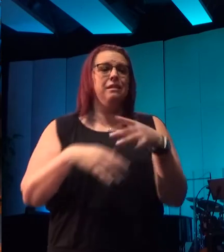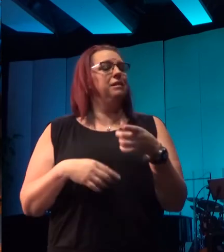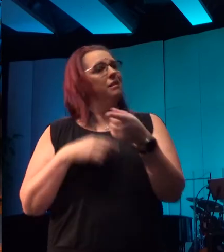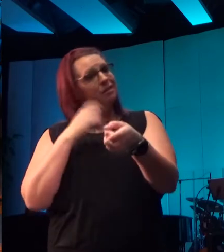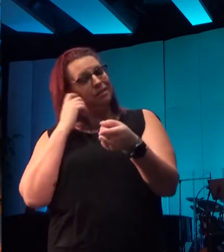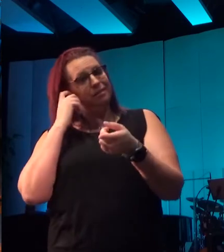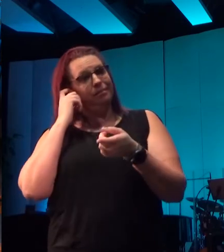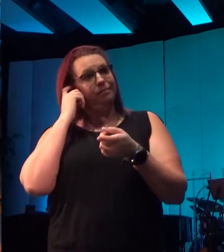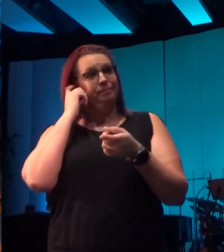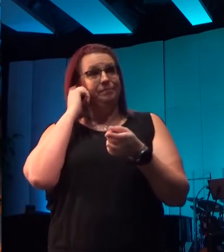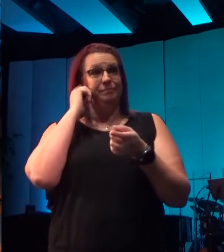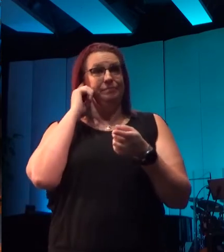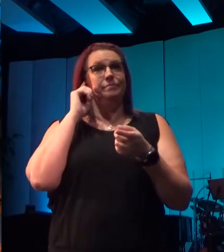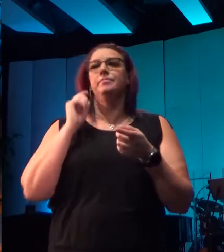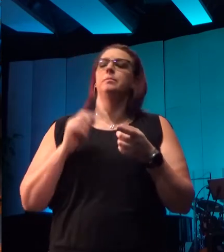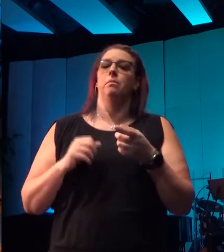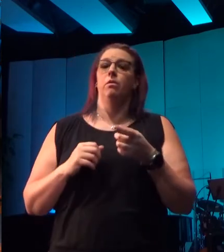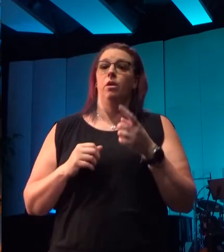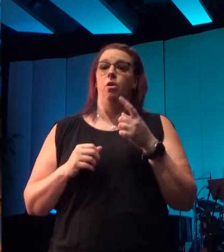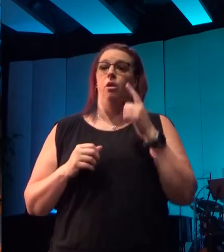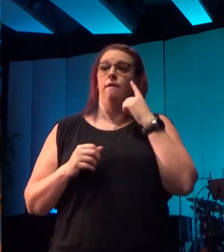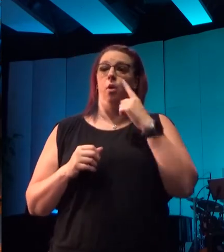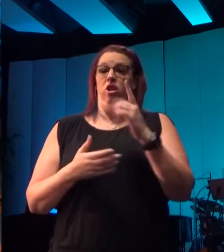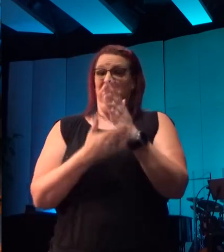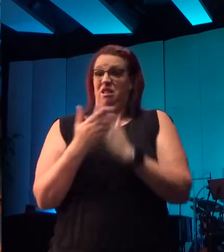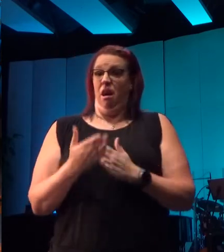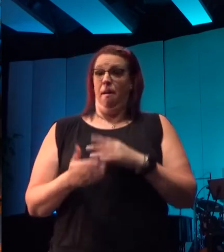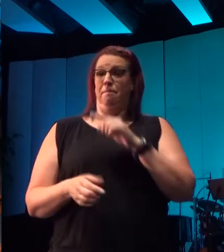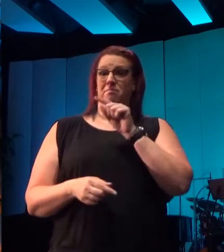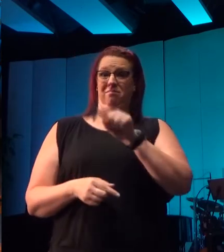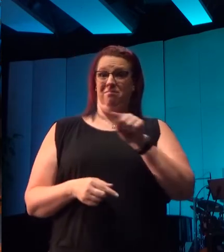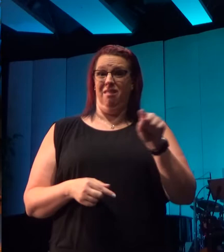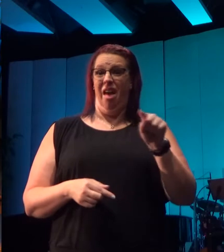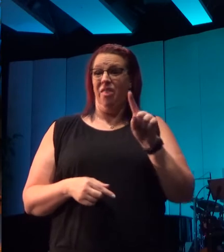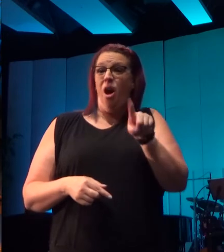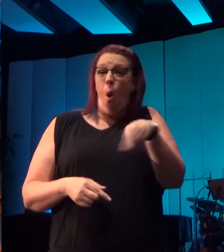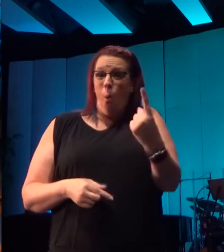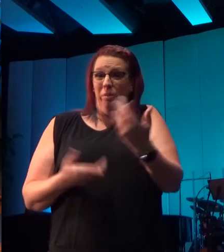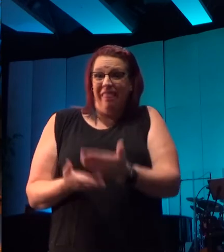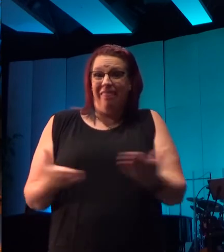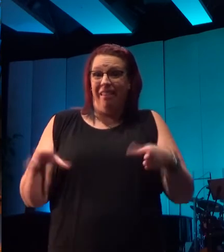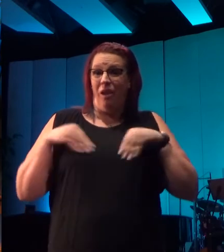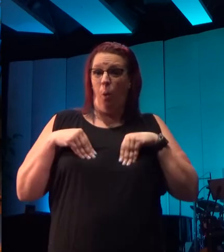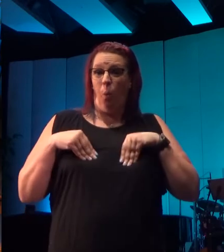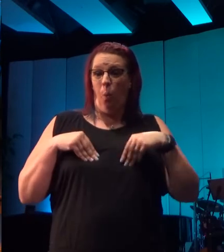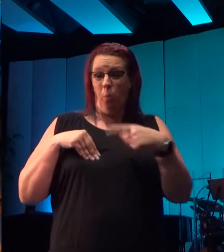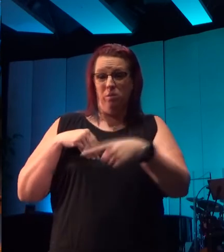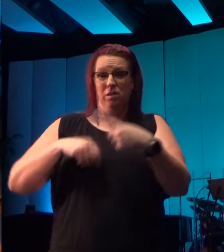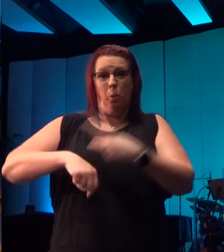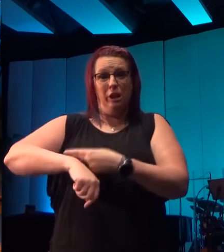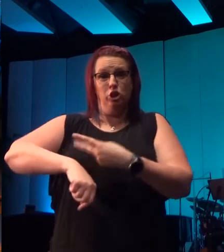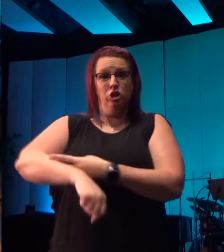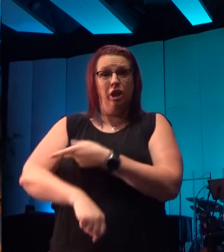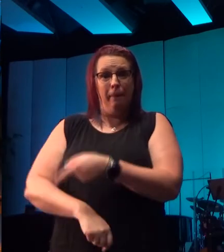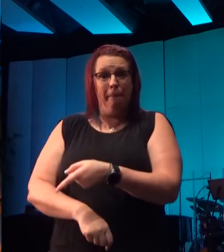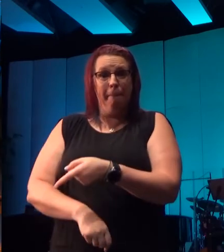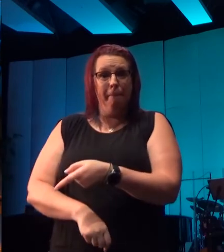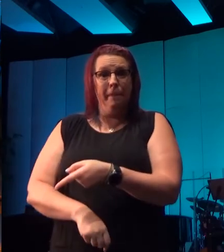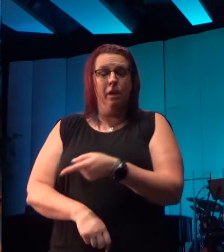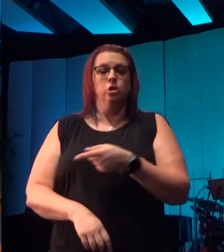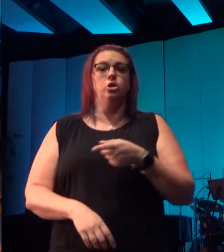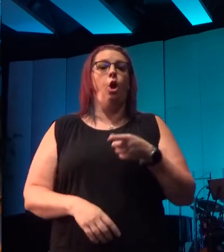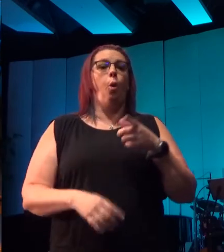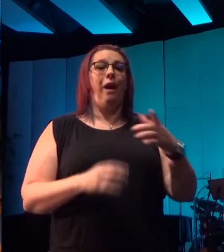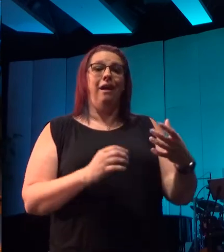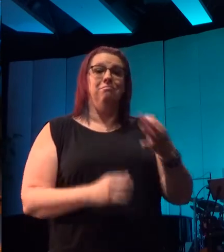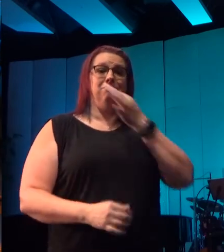people, sheep were their only real property. And so a skilled and dedicated